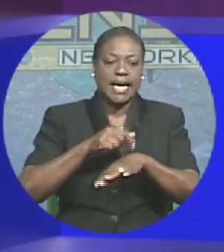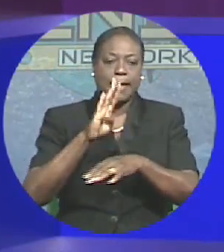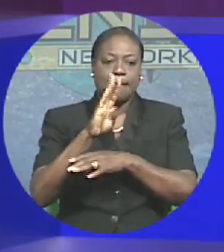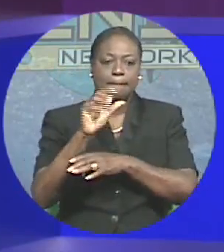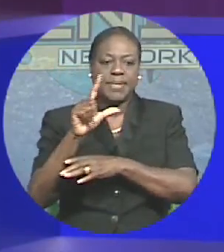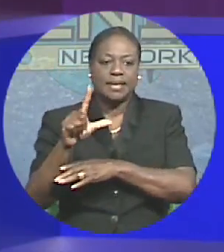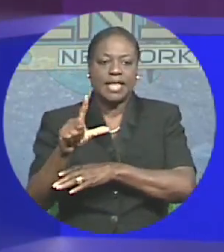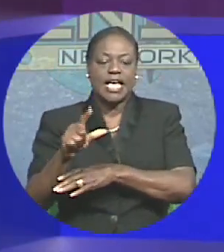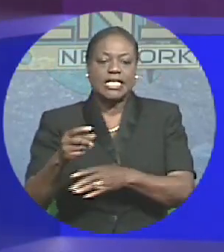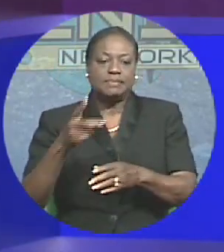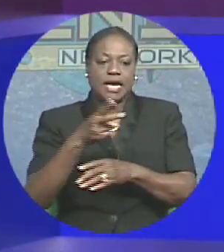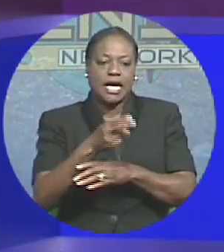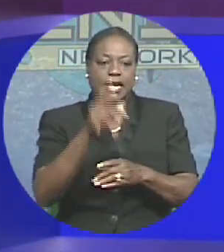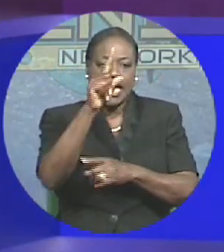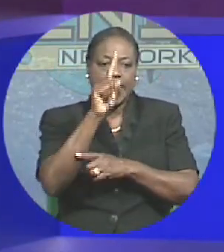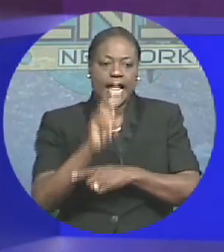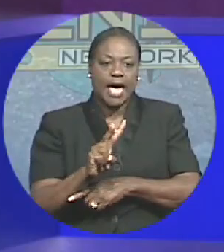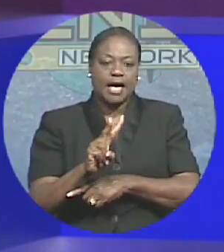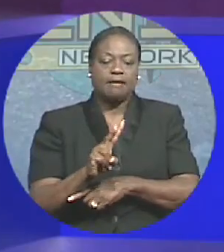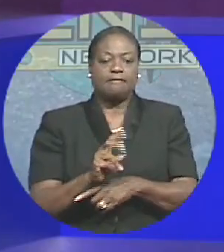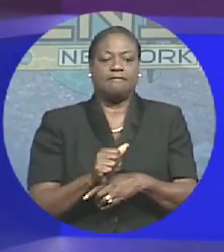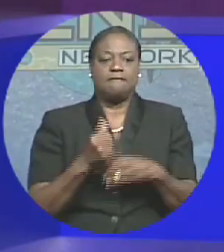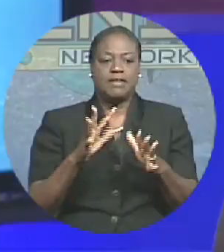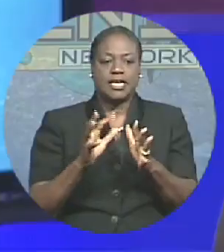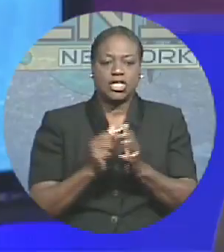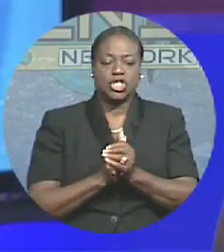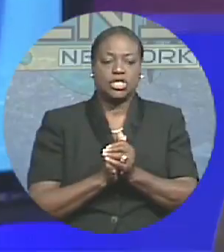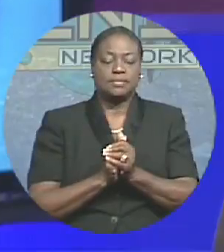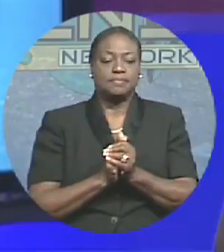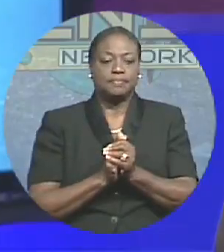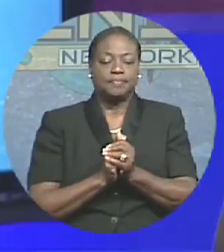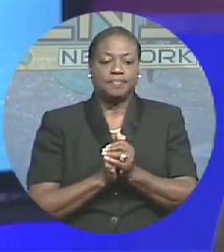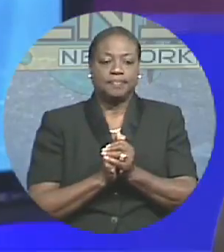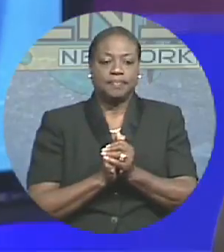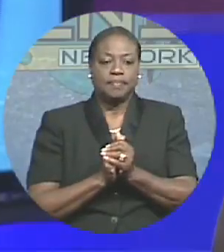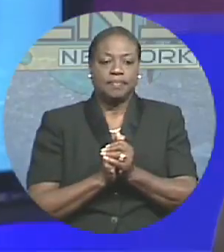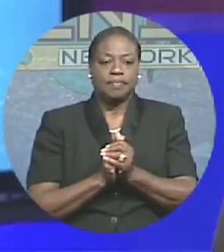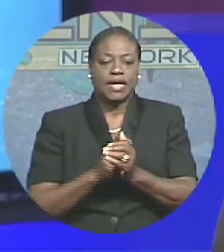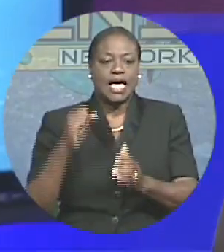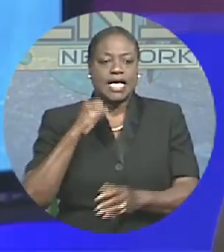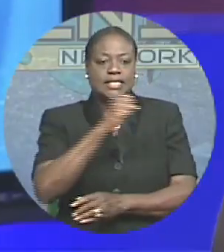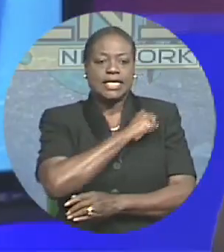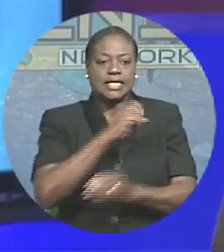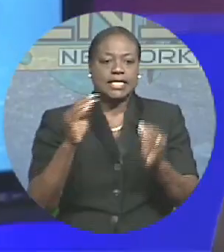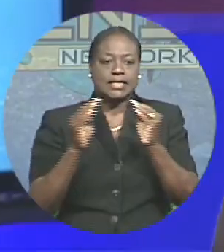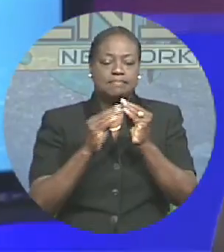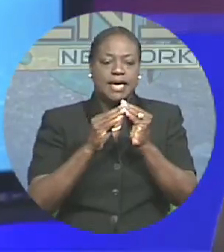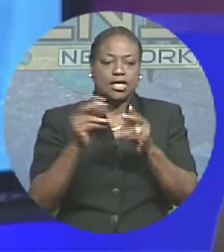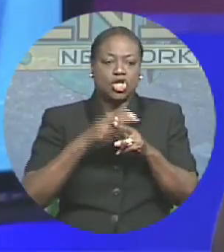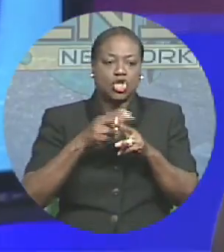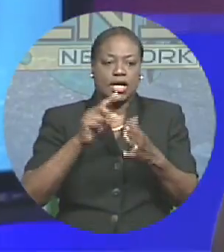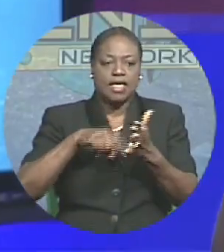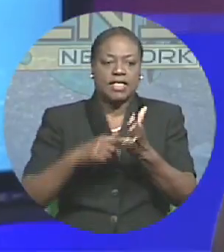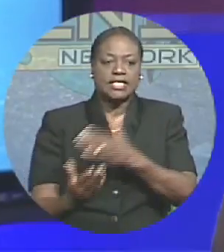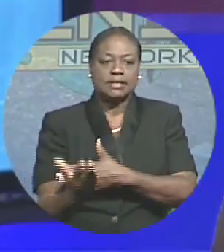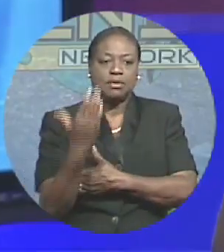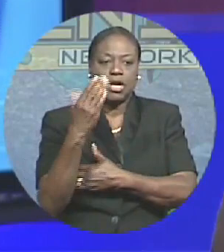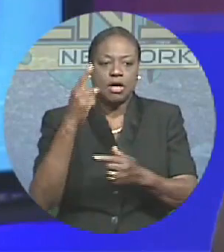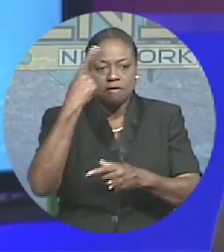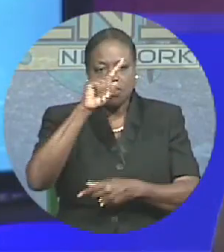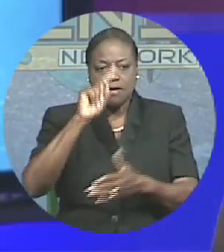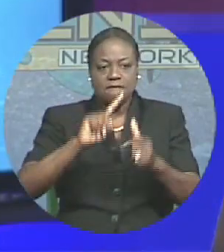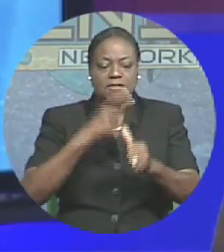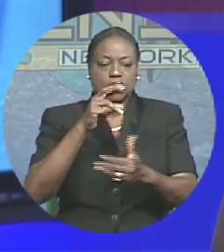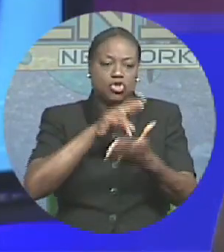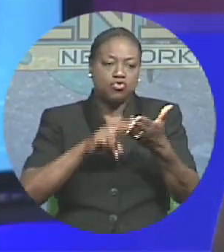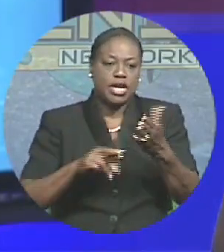already, and he's working on a further reduction. Senators met briefly this morning for a first reading of a bill